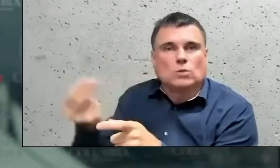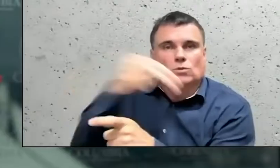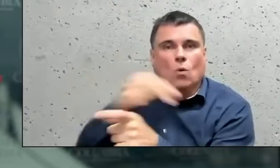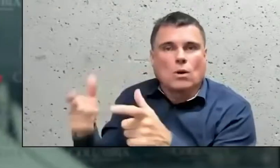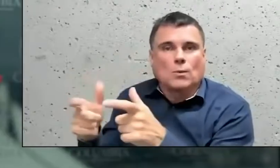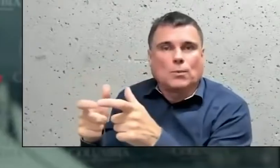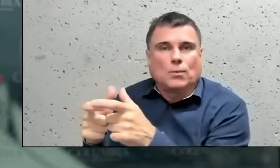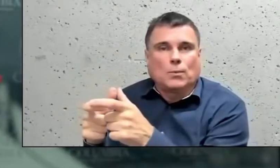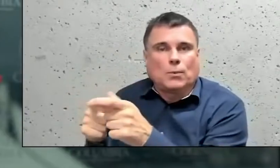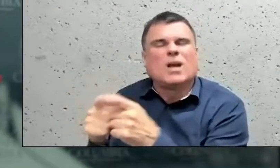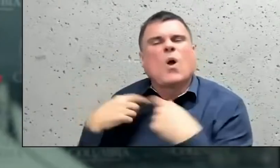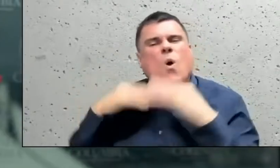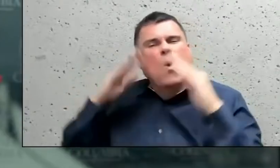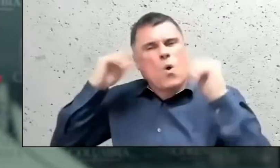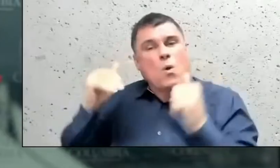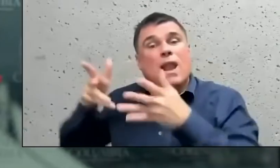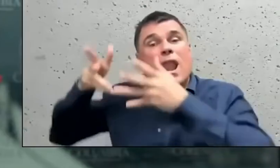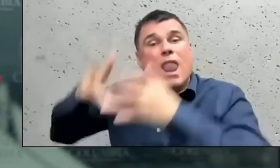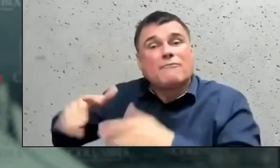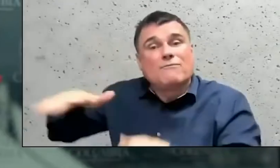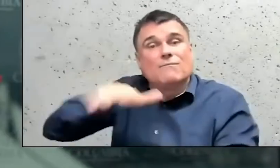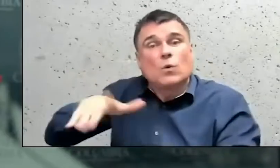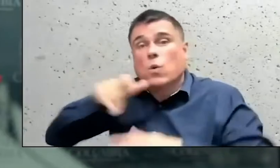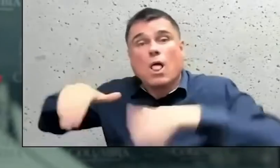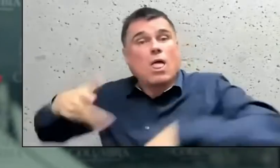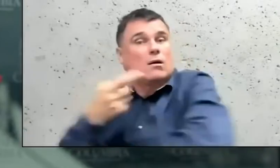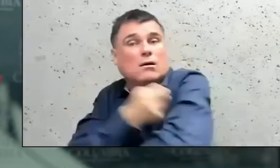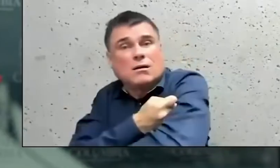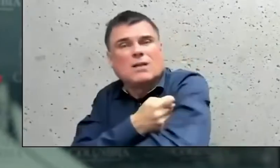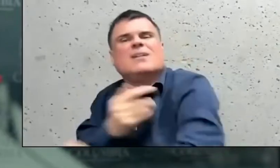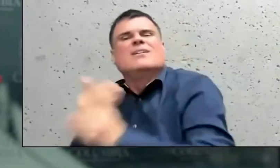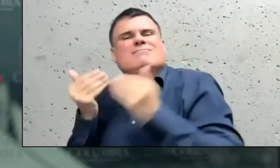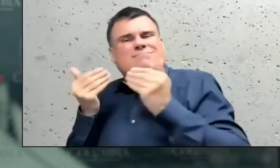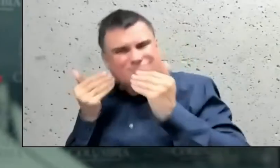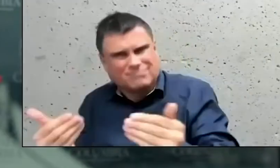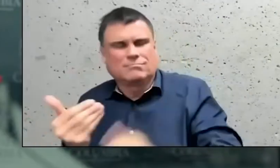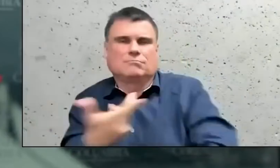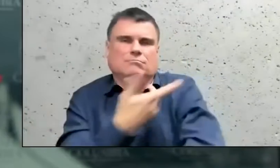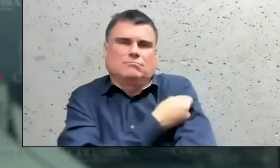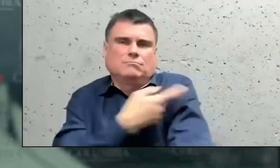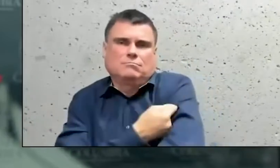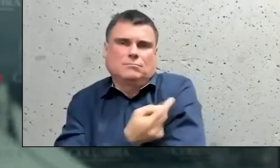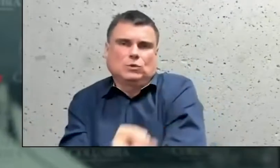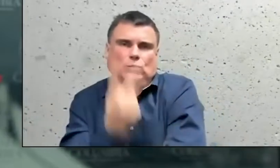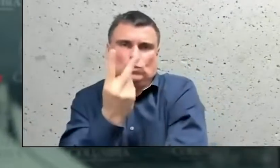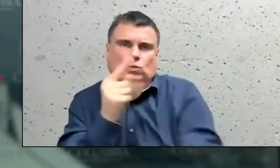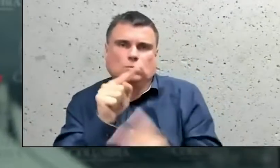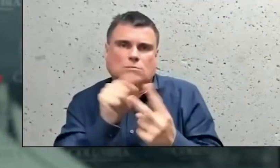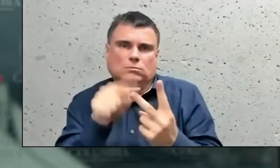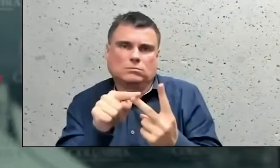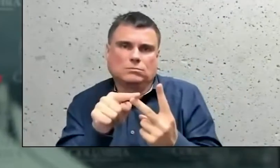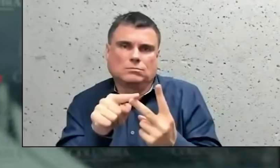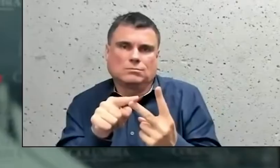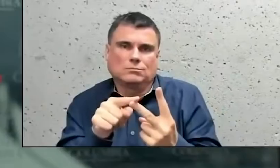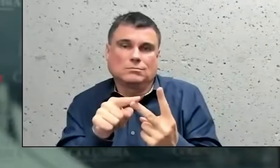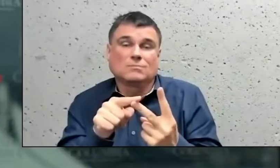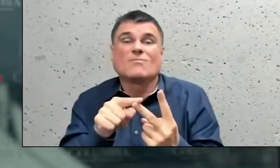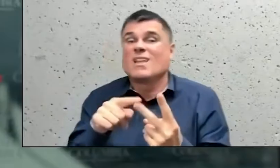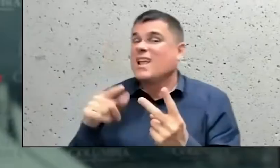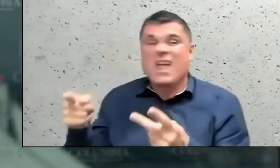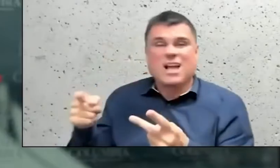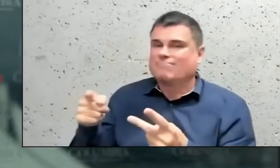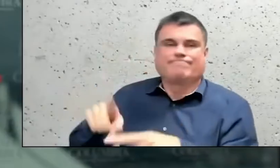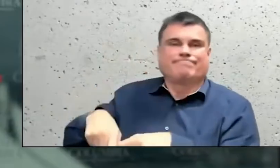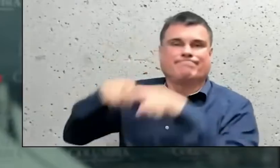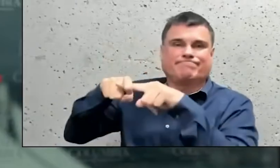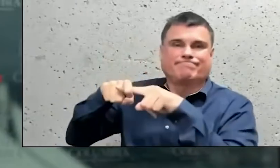reduce the numbers of people who are on leave of absence without pay or have lost their positions. We can reduce that number